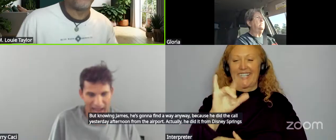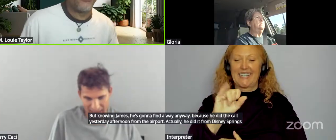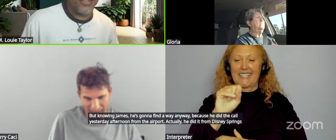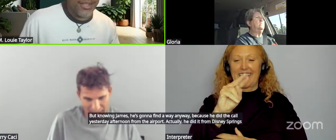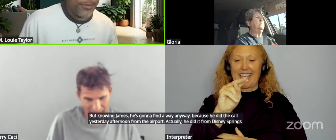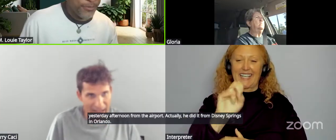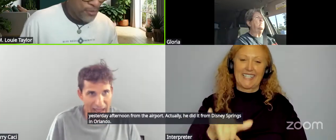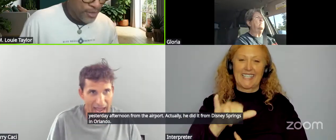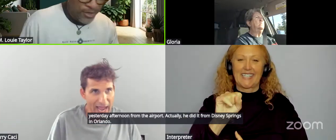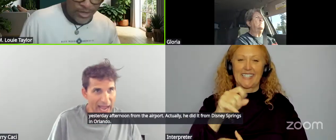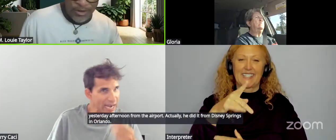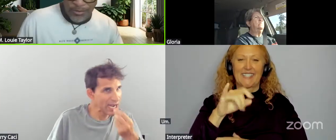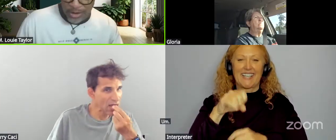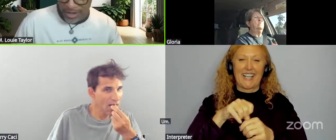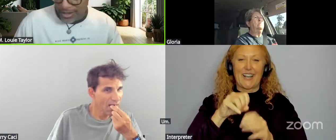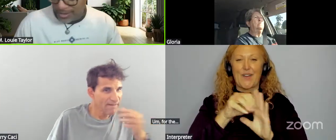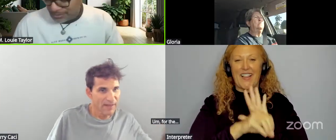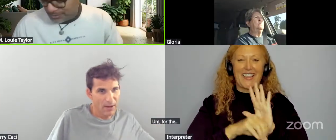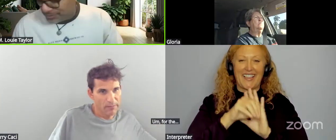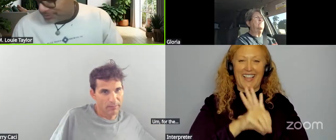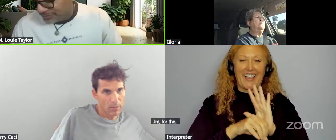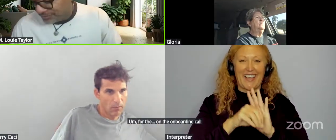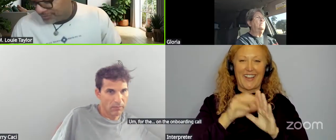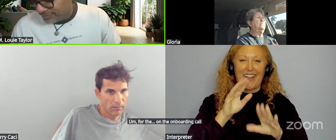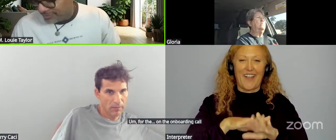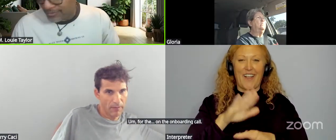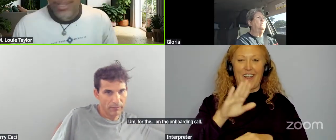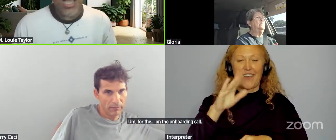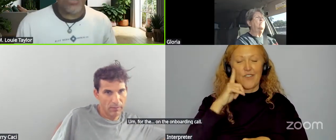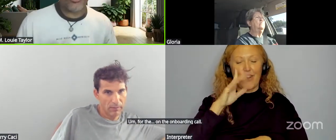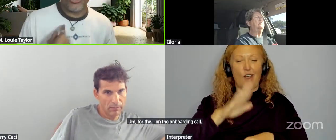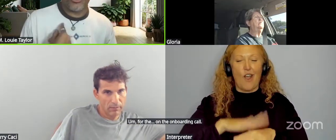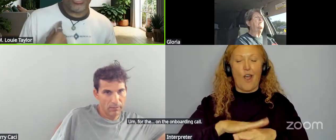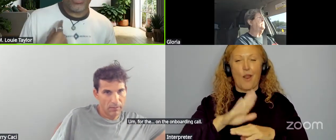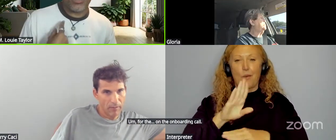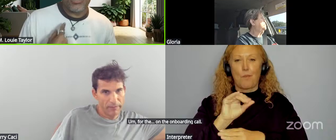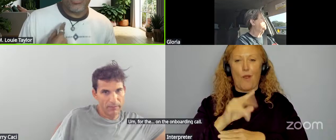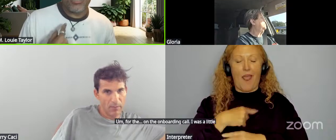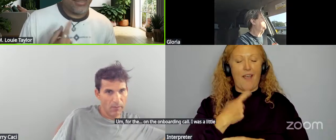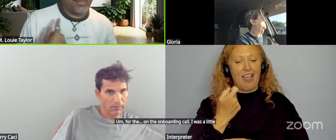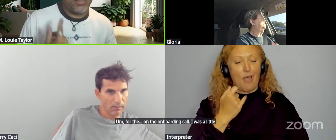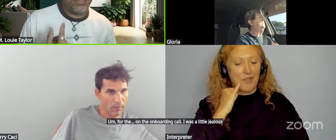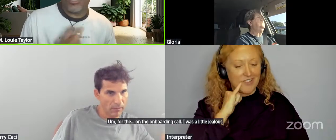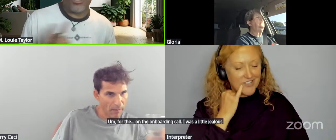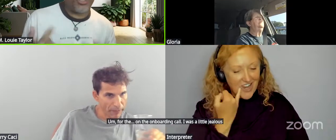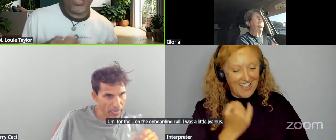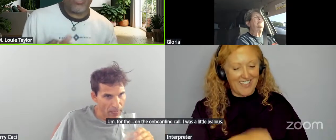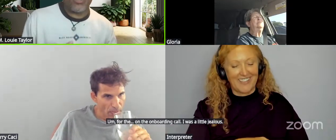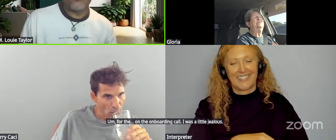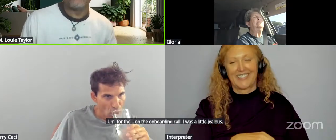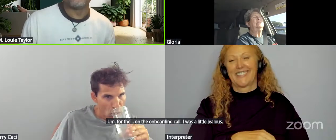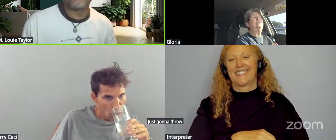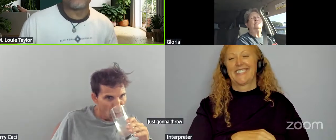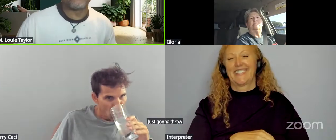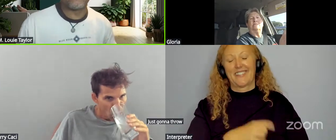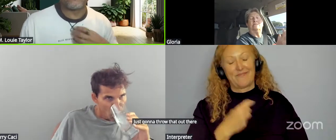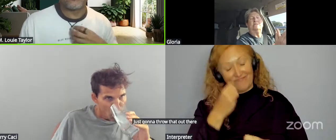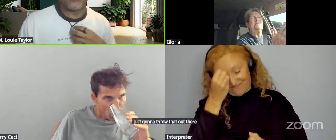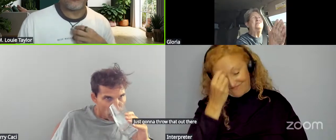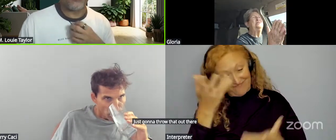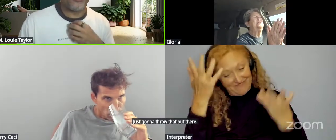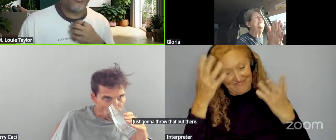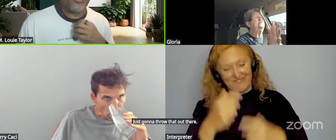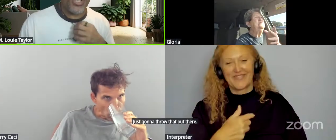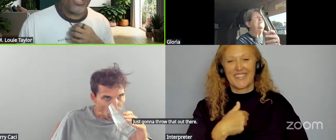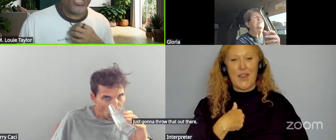Orlando, for on the onboarding call. I was a little jealous. Just gonna throw that out there.